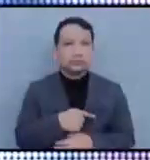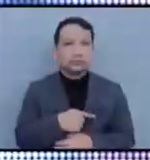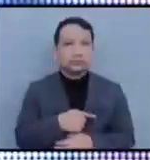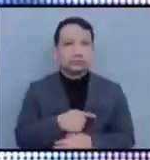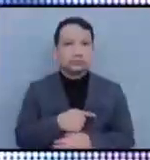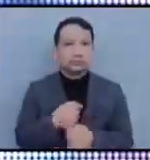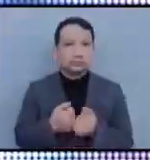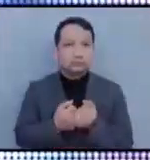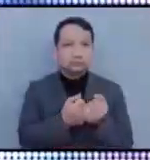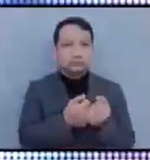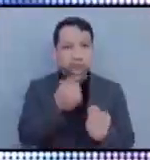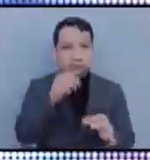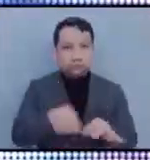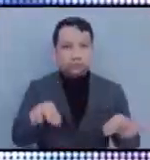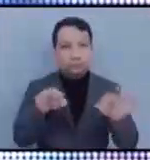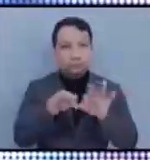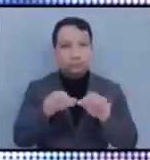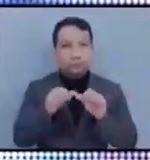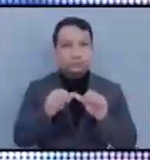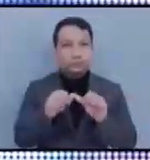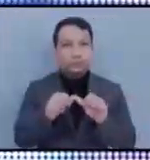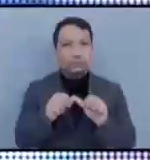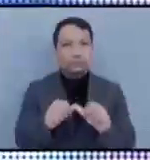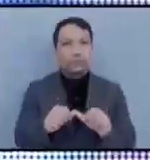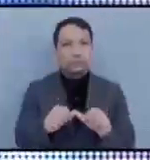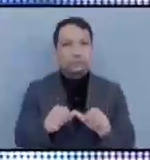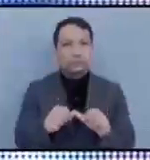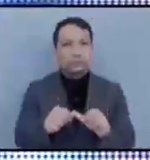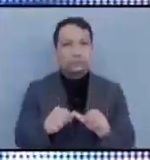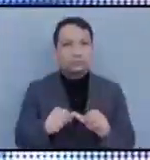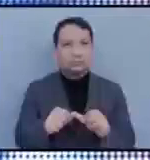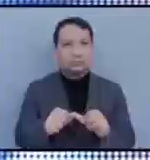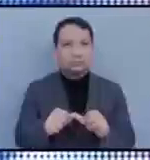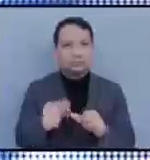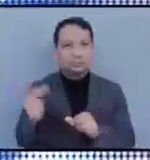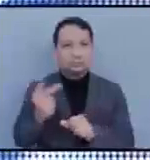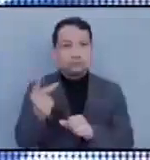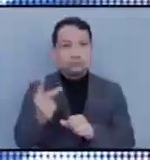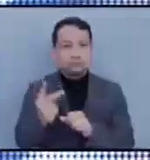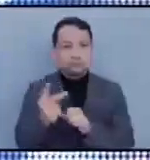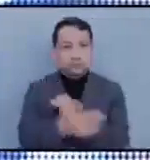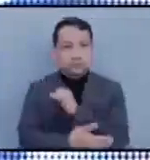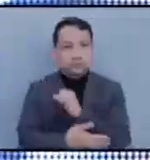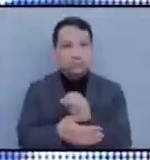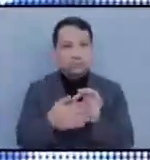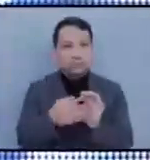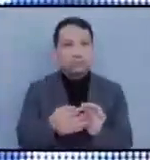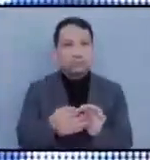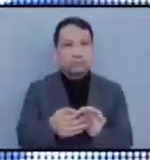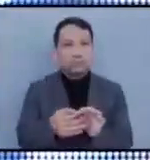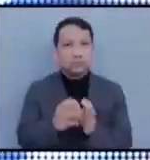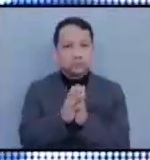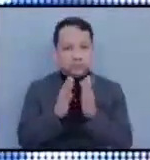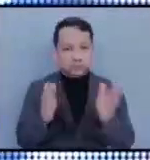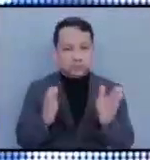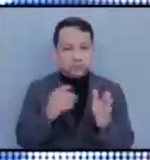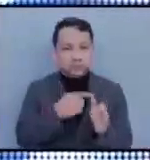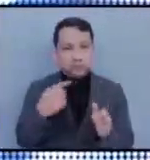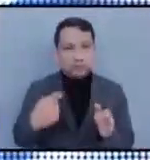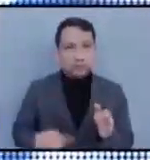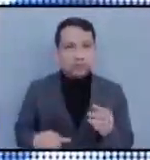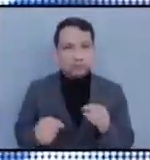the important consensus which between our two presidents during his visit to China